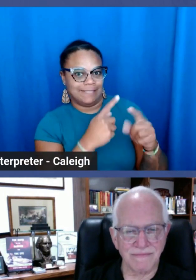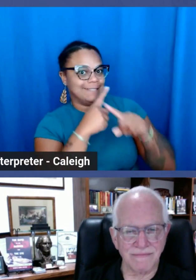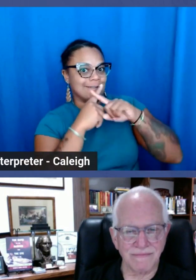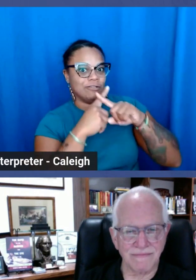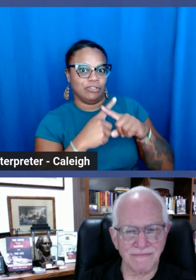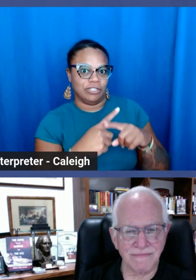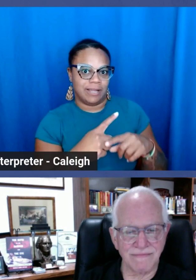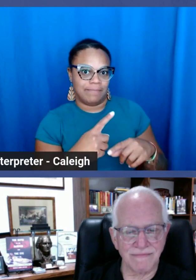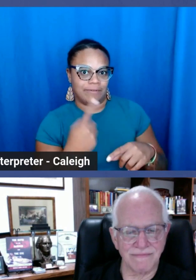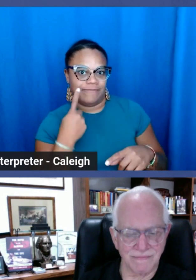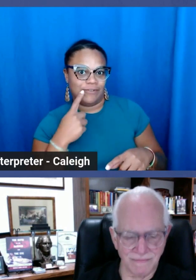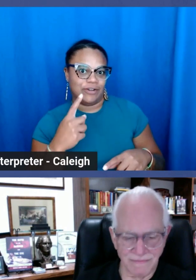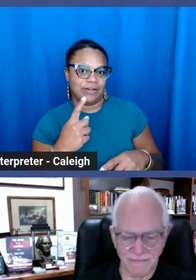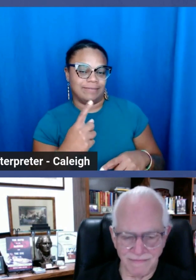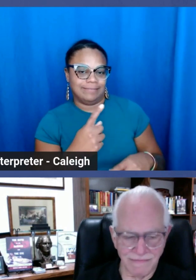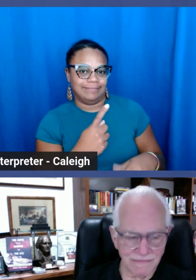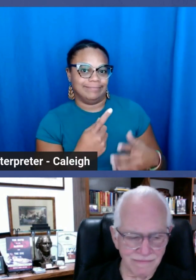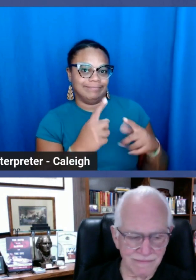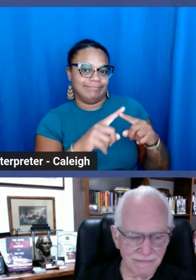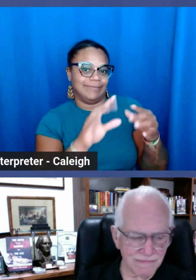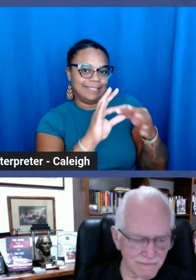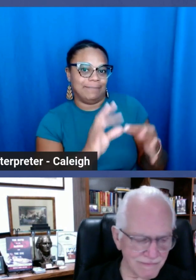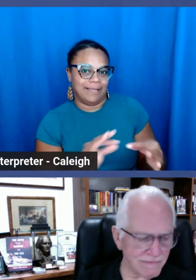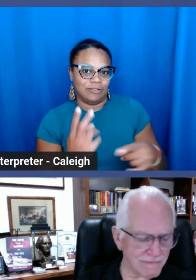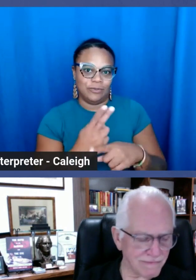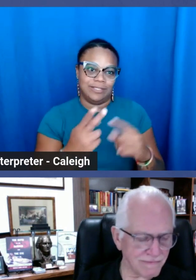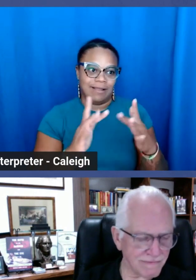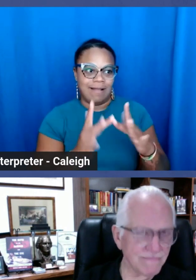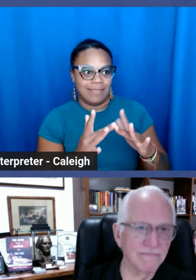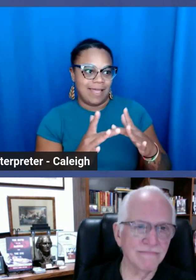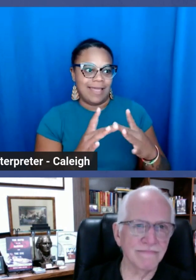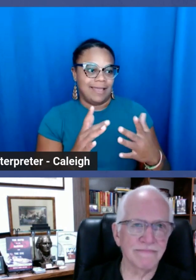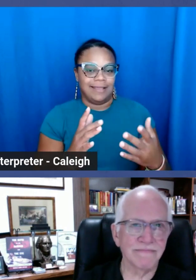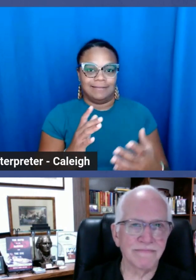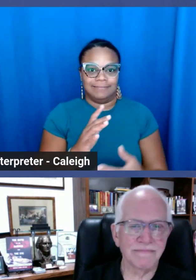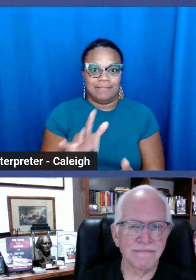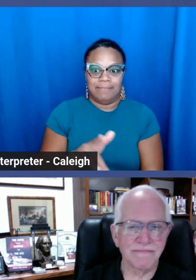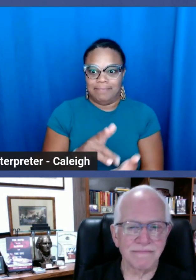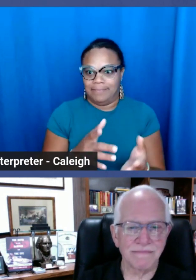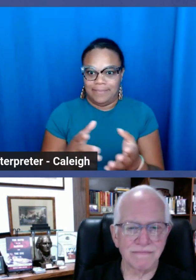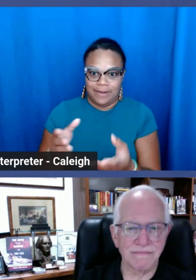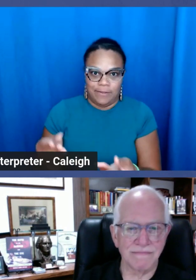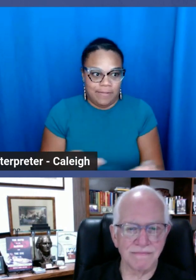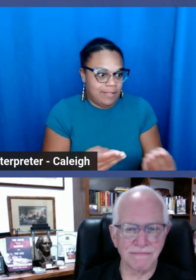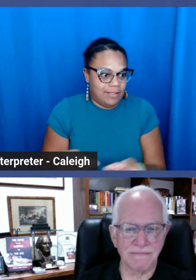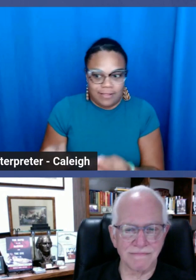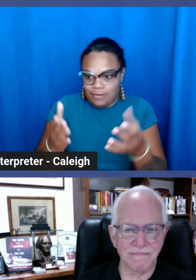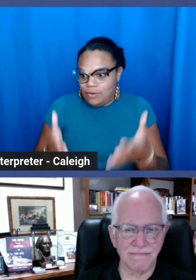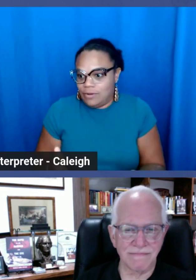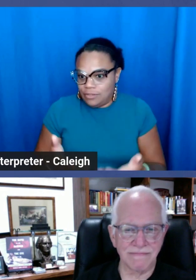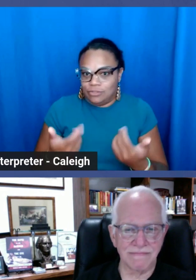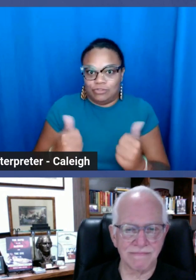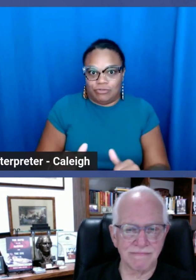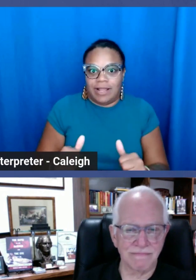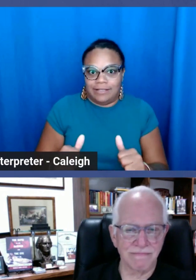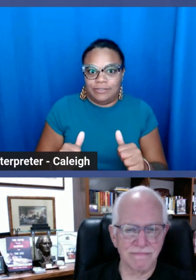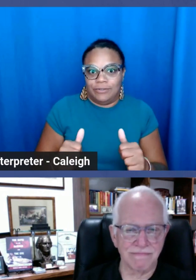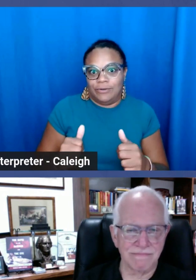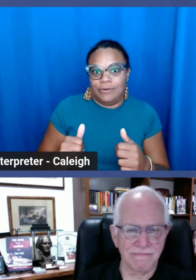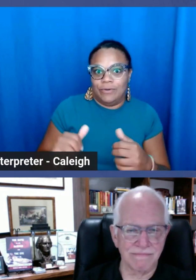using online intermediaries, hosts, and platforms to do the government's dirty work, to censor speech that they could